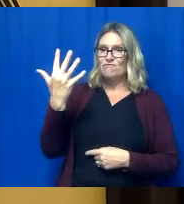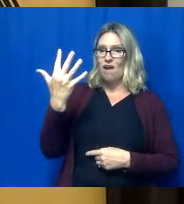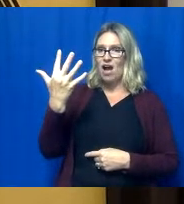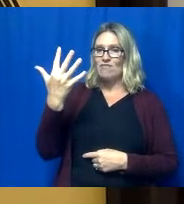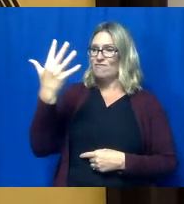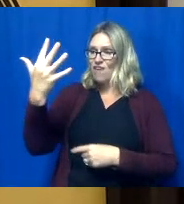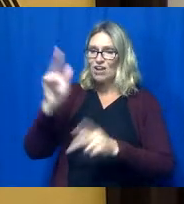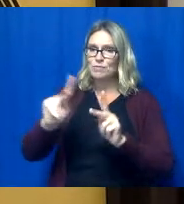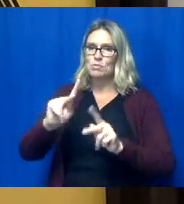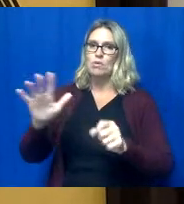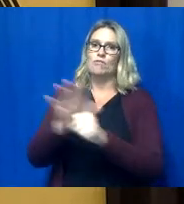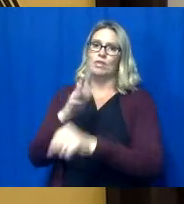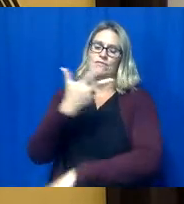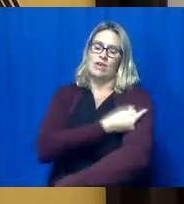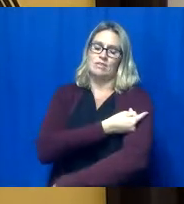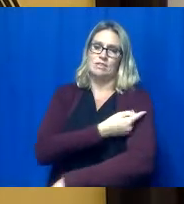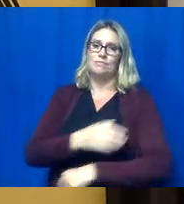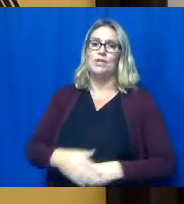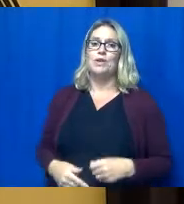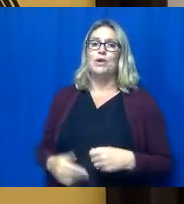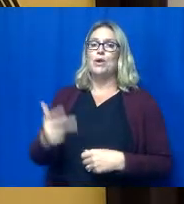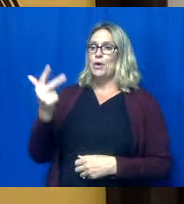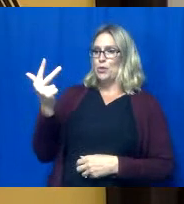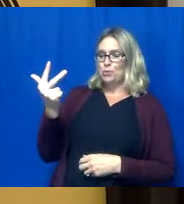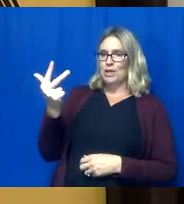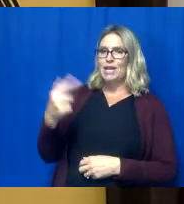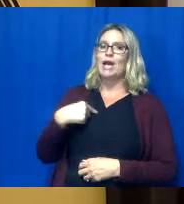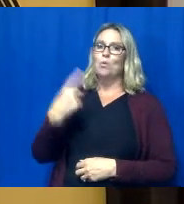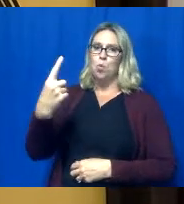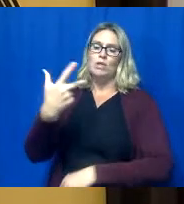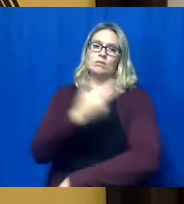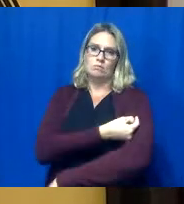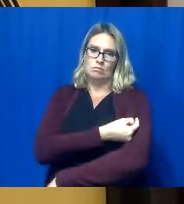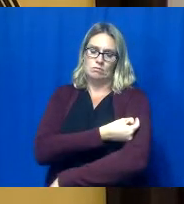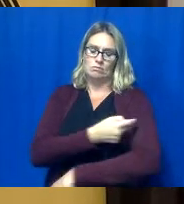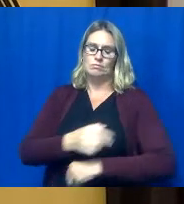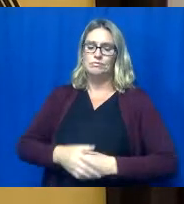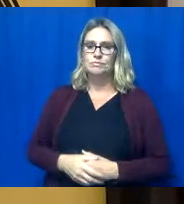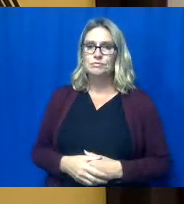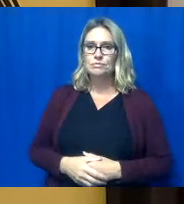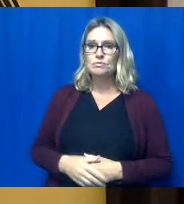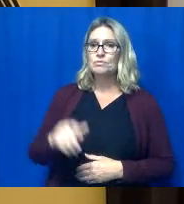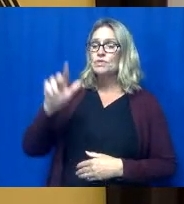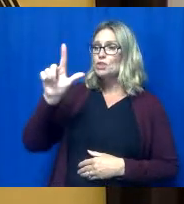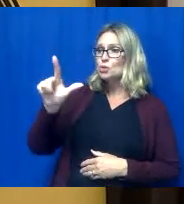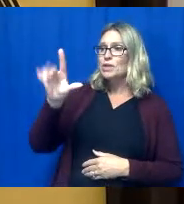vaccinated, while 3 were partially vaccinated. 29 or